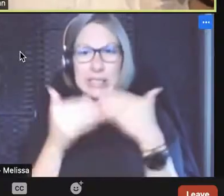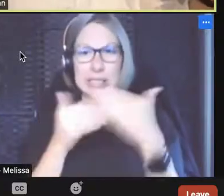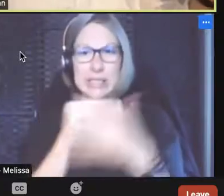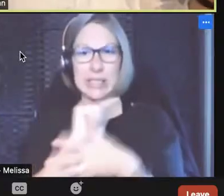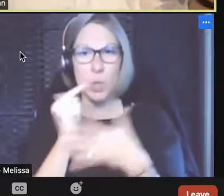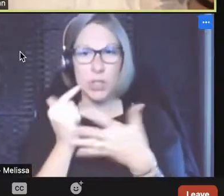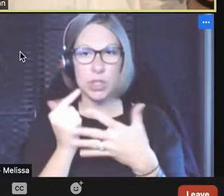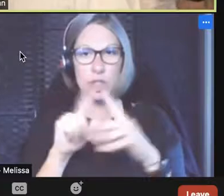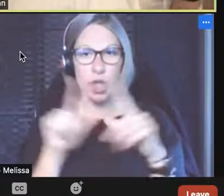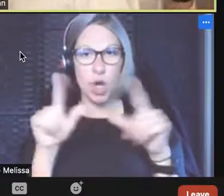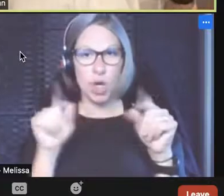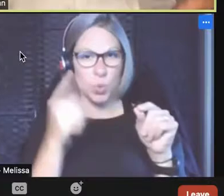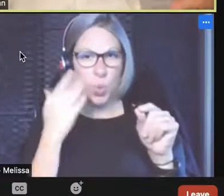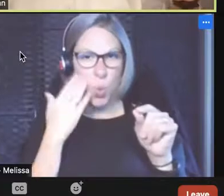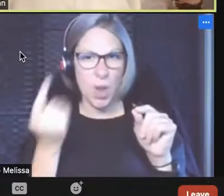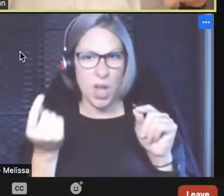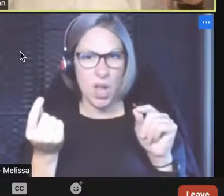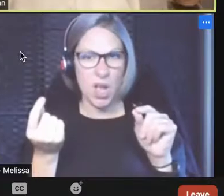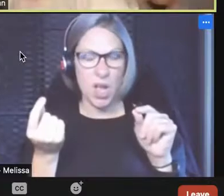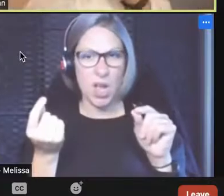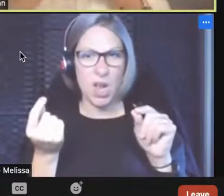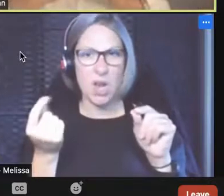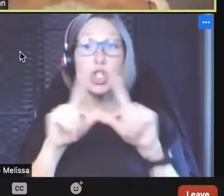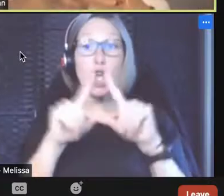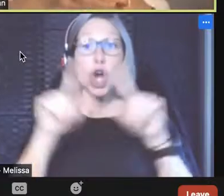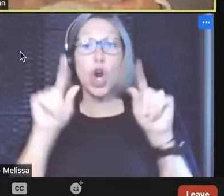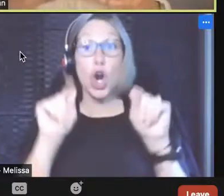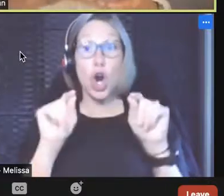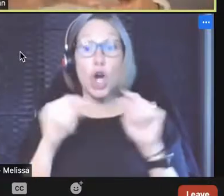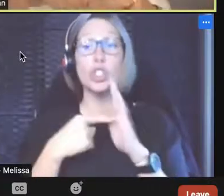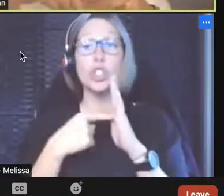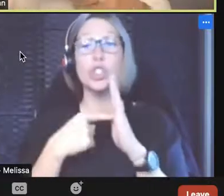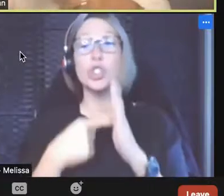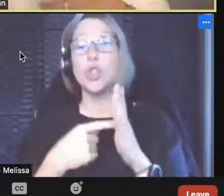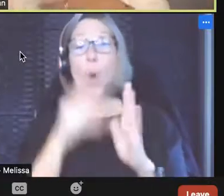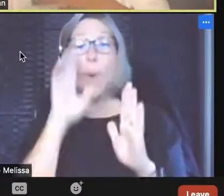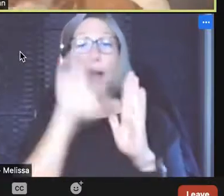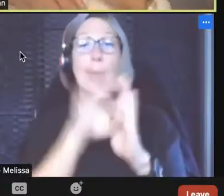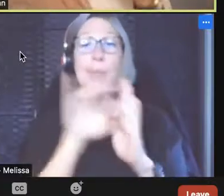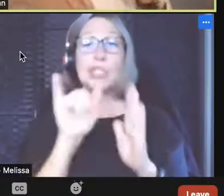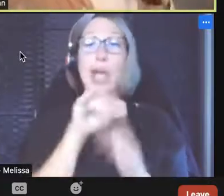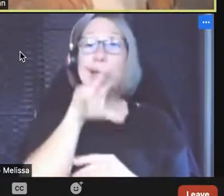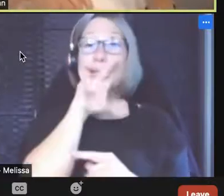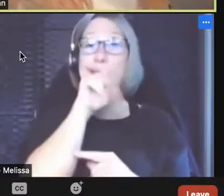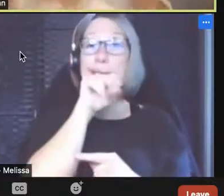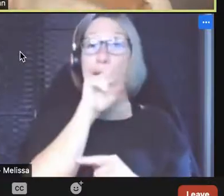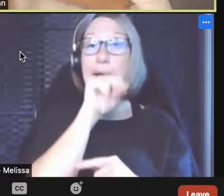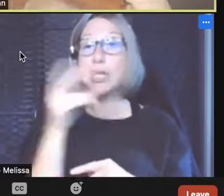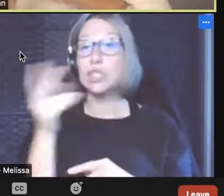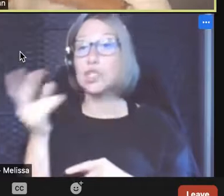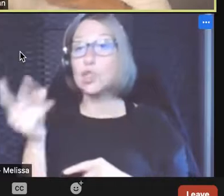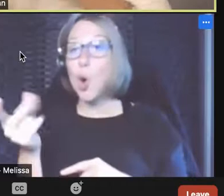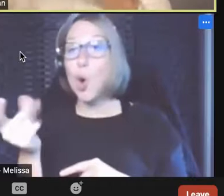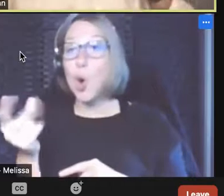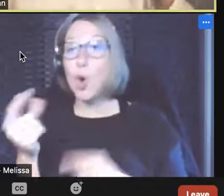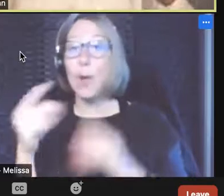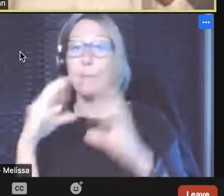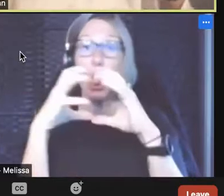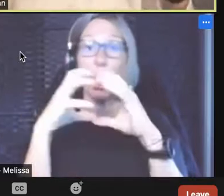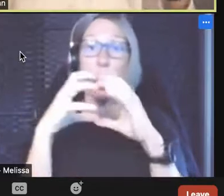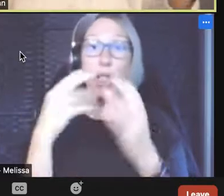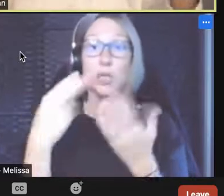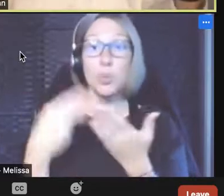are? They're cards that show a target image like a duck, a dog, a ball, a spoon,